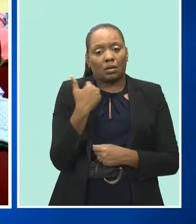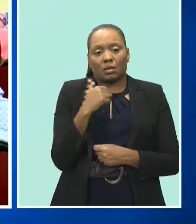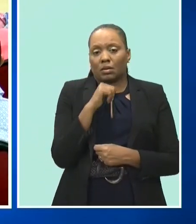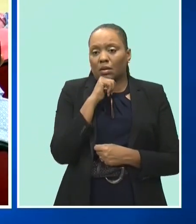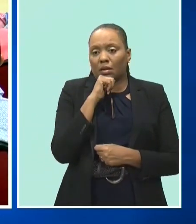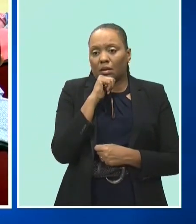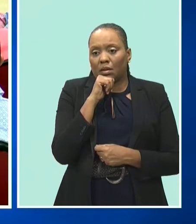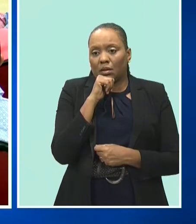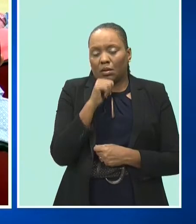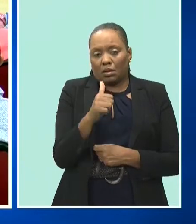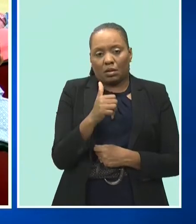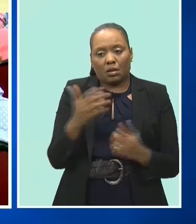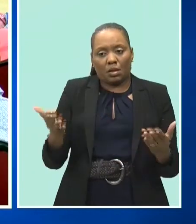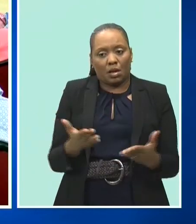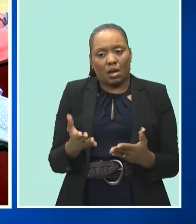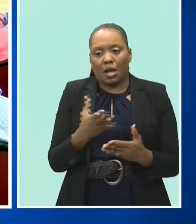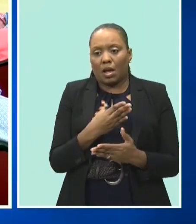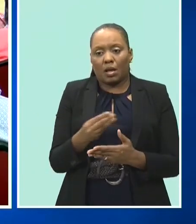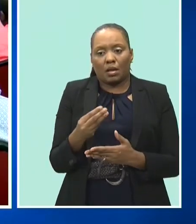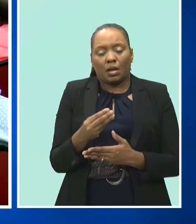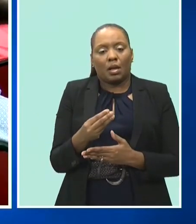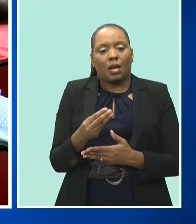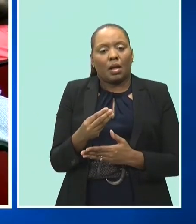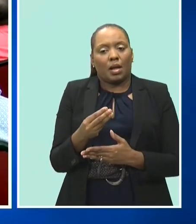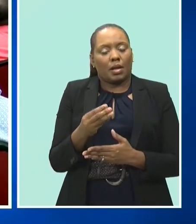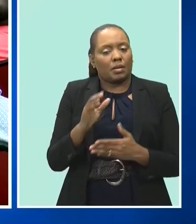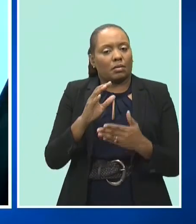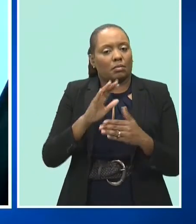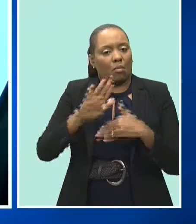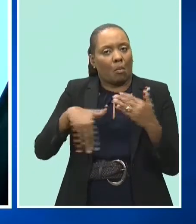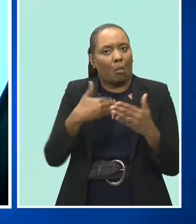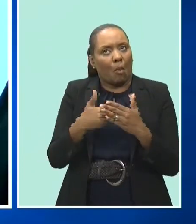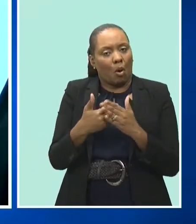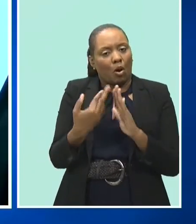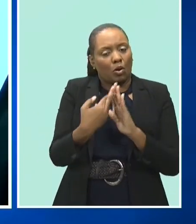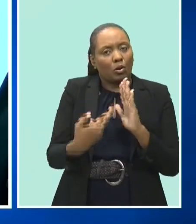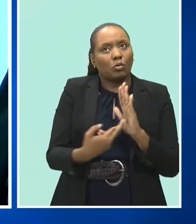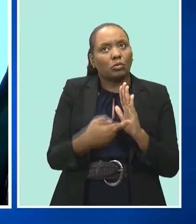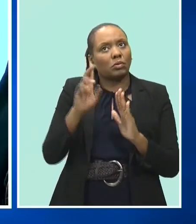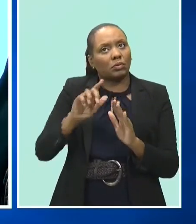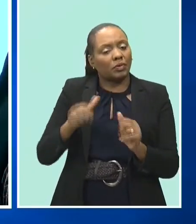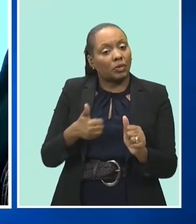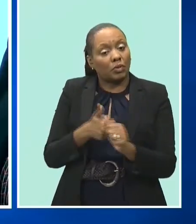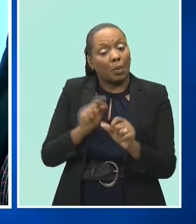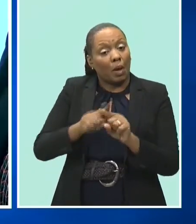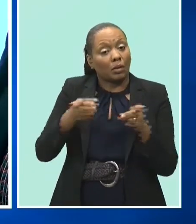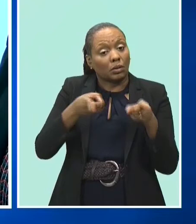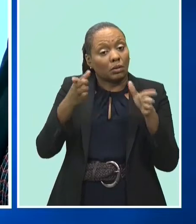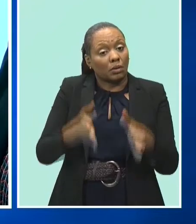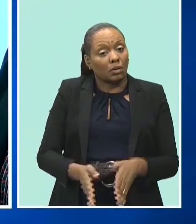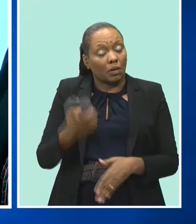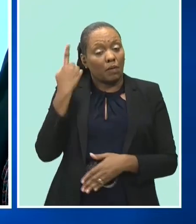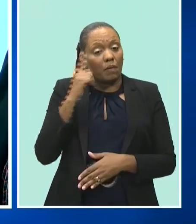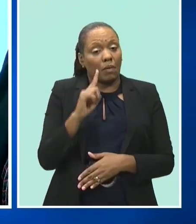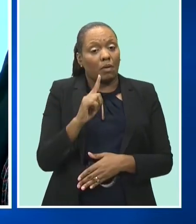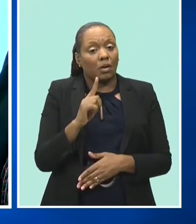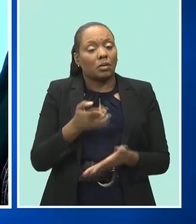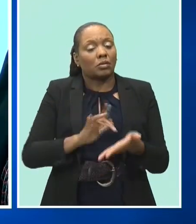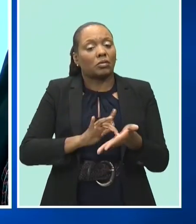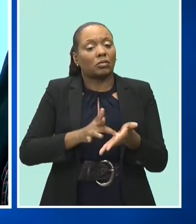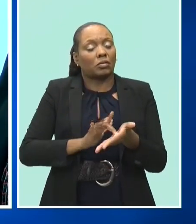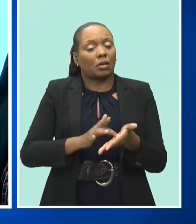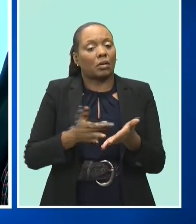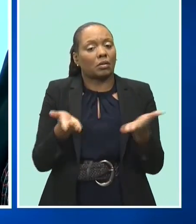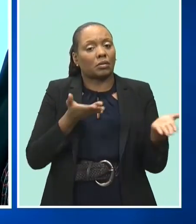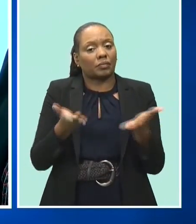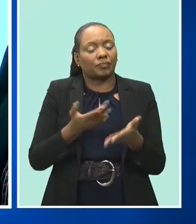nor prohibited by international narcotic conventions. However, according to Director of the Barbados Drug Service, Miriam